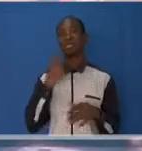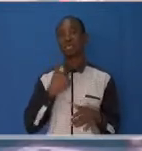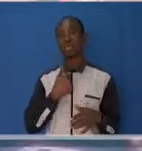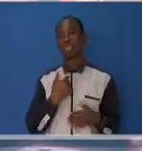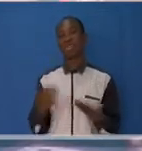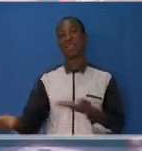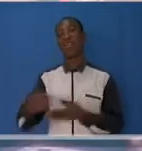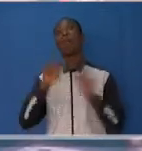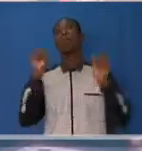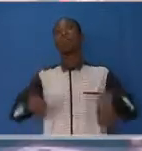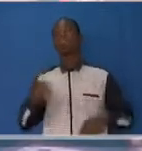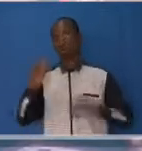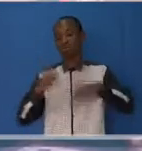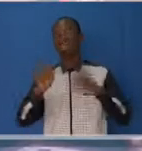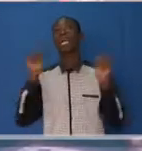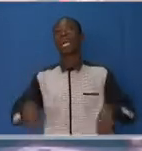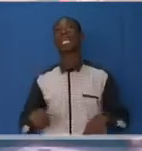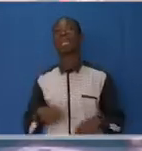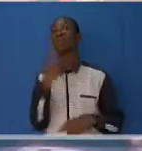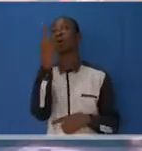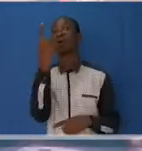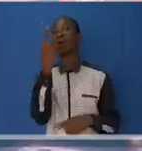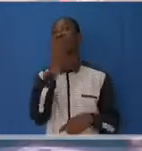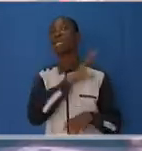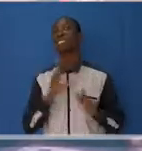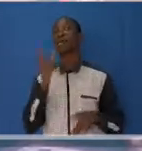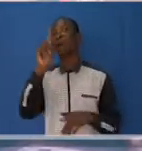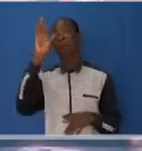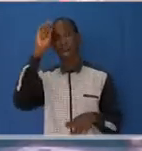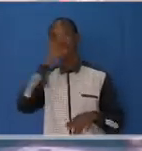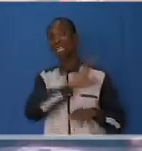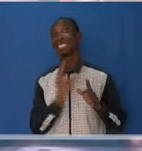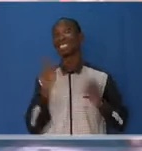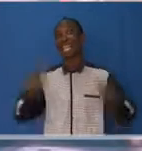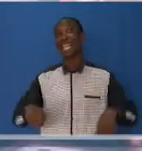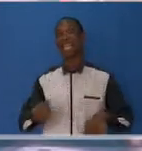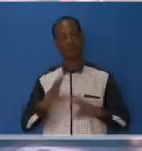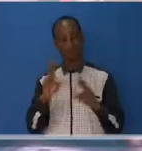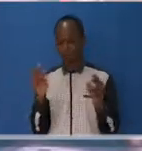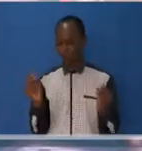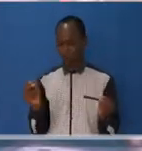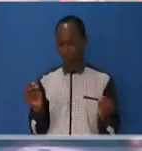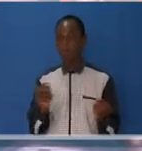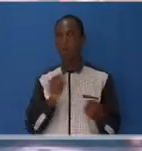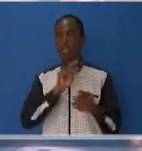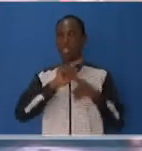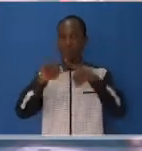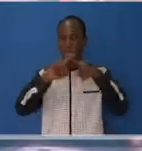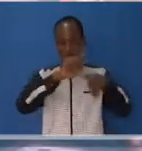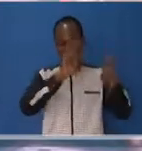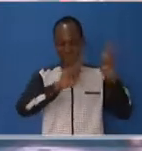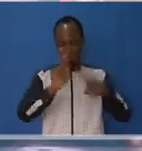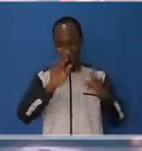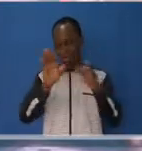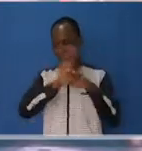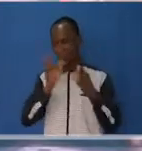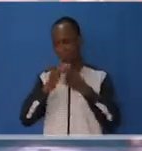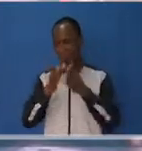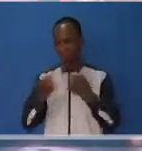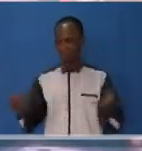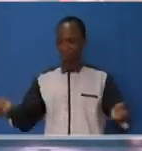bi eye kristofo de ye be hia no e na ye yi ntoboa ne ye boaboa no ne ye di bi ye adoye ma